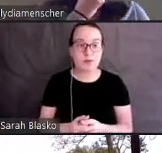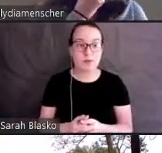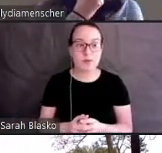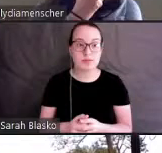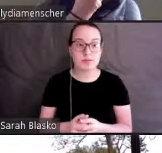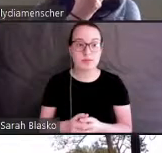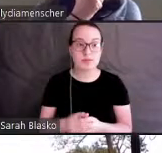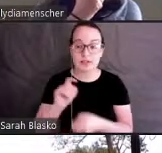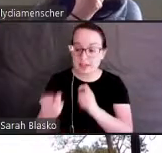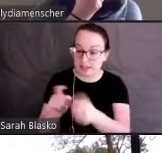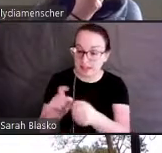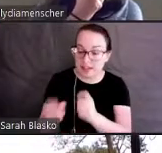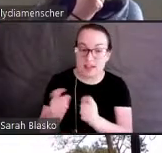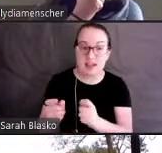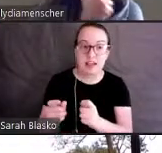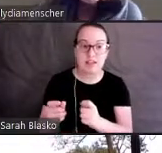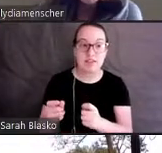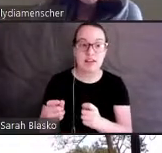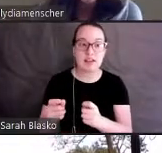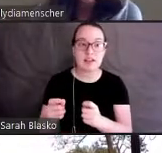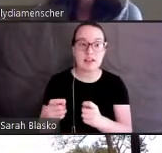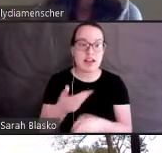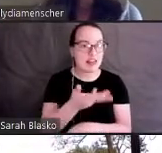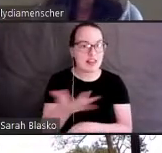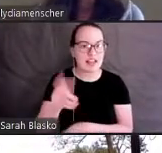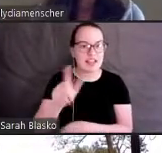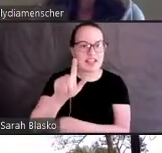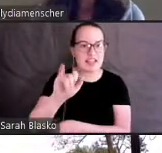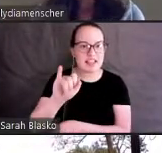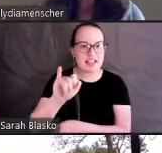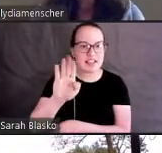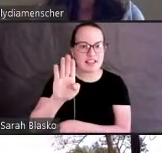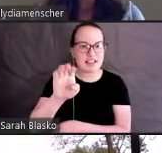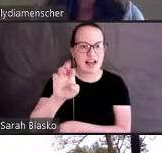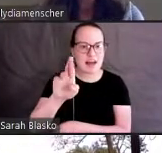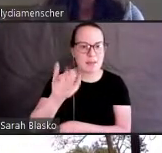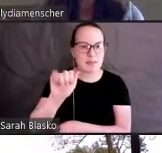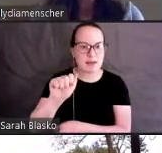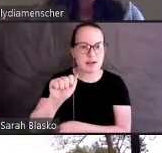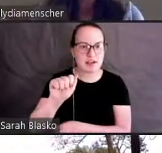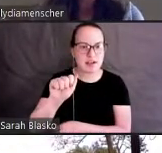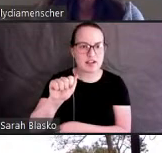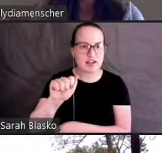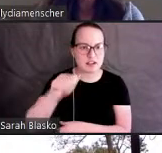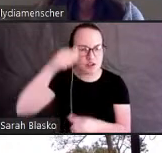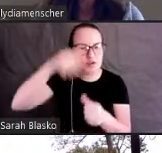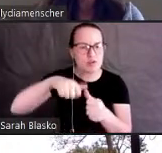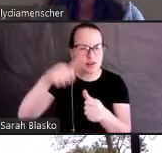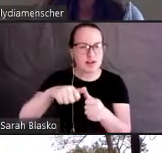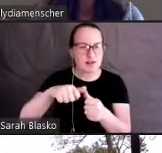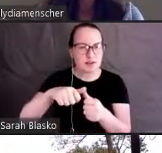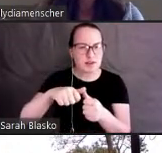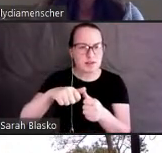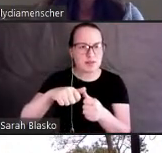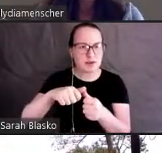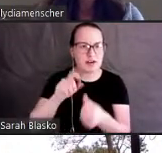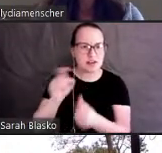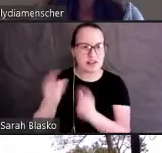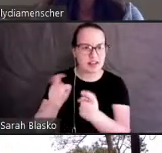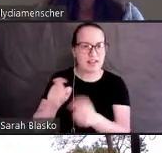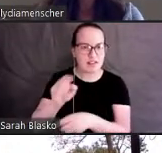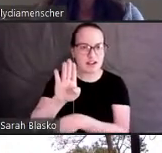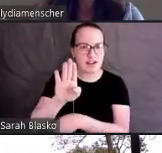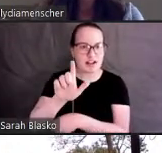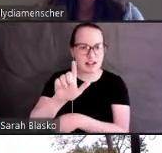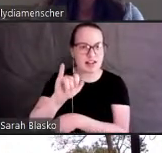to things in Liberia. You remember that one love offering we took up for Liberia and how in less than 24